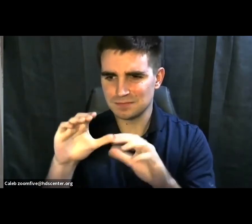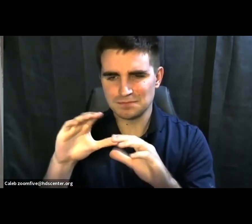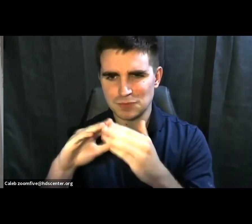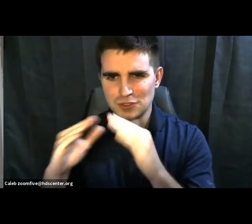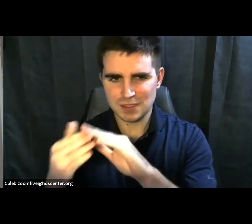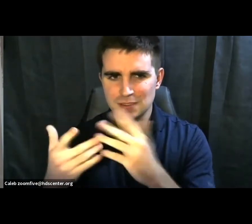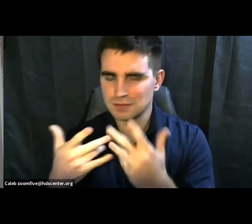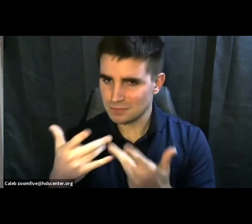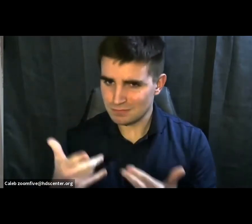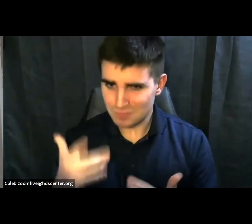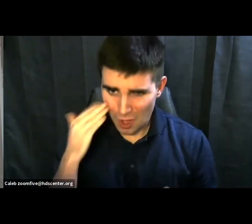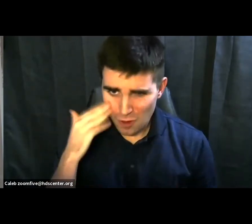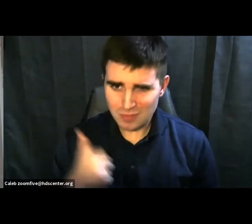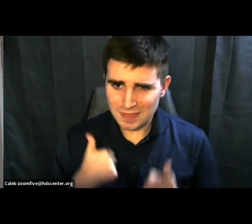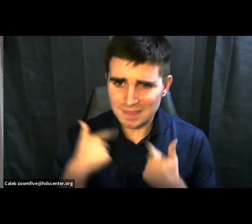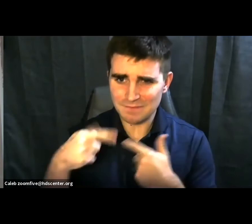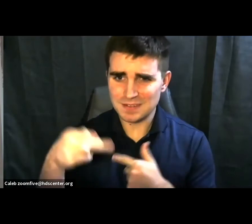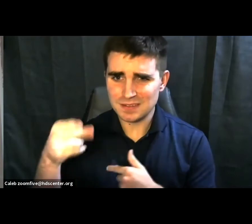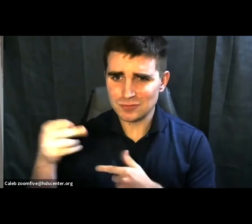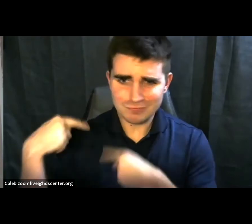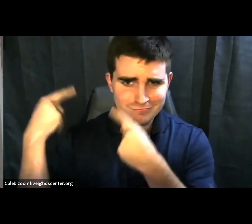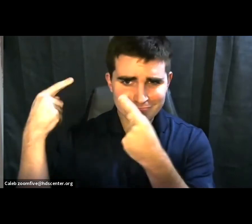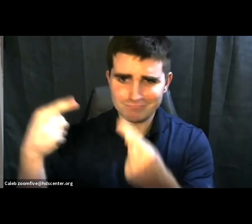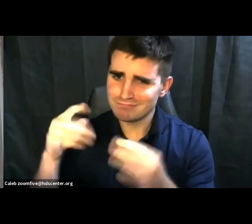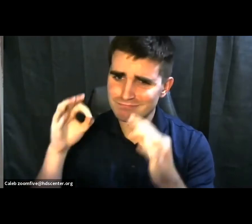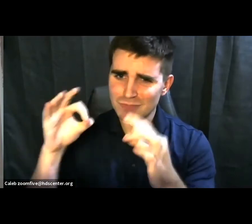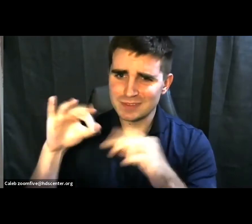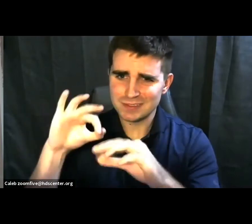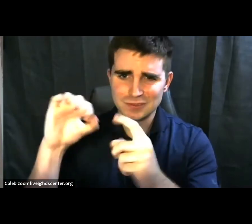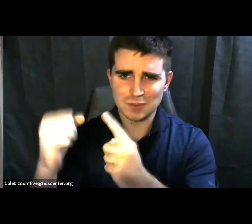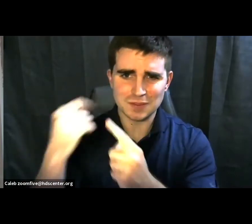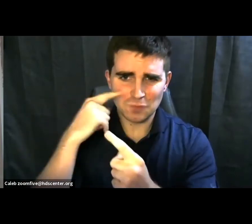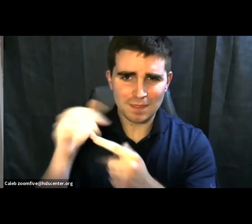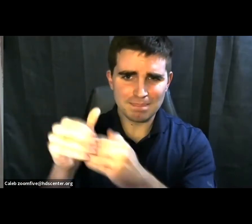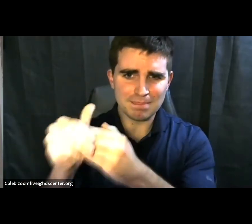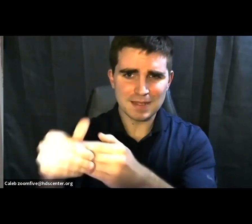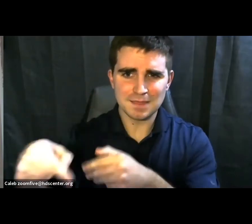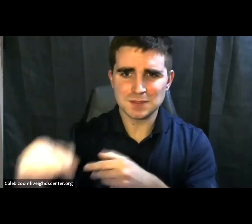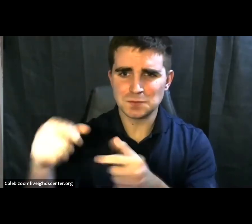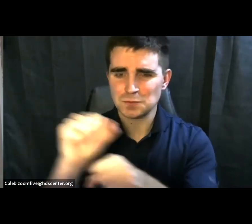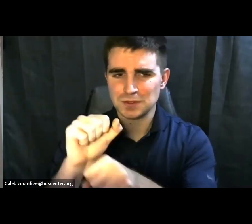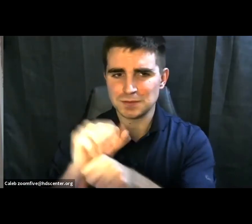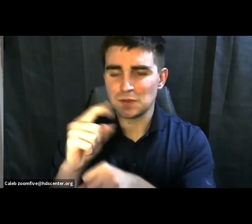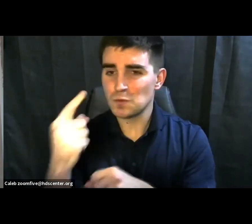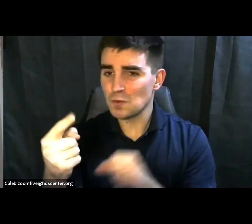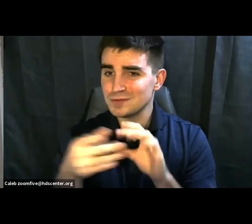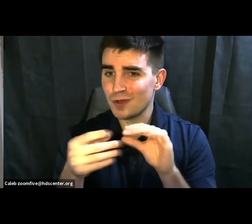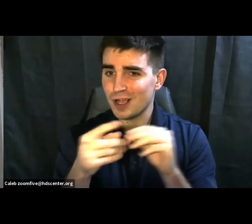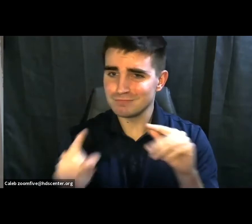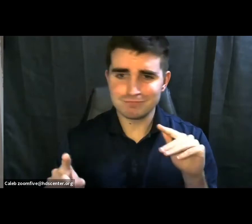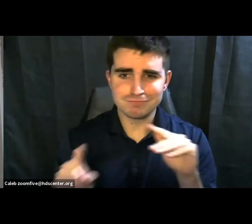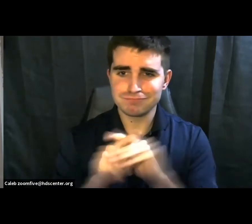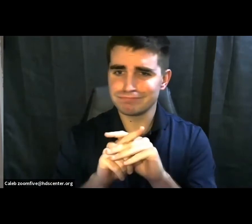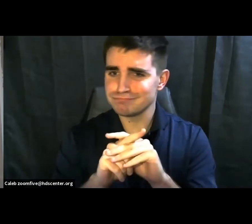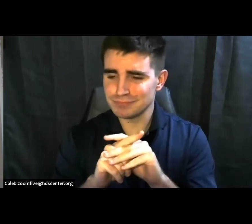perfectly situated to lead in this work. And one of the key stories that emerged fairly early on in these discussions was